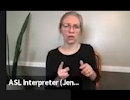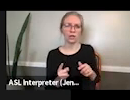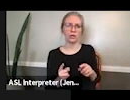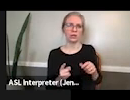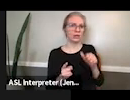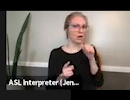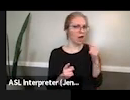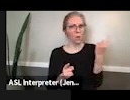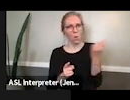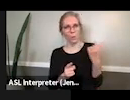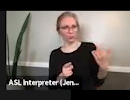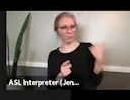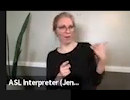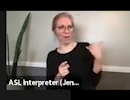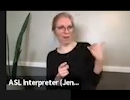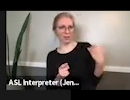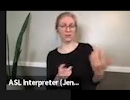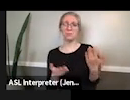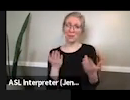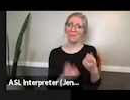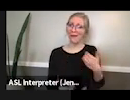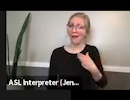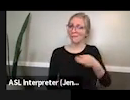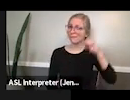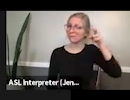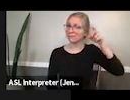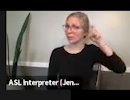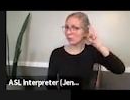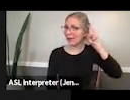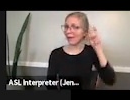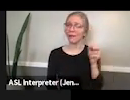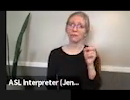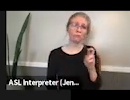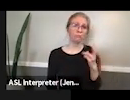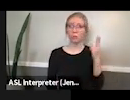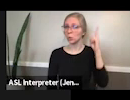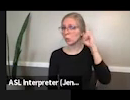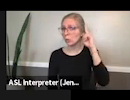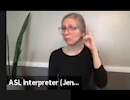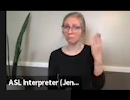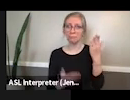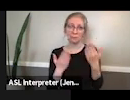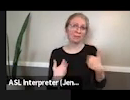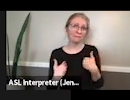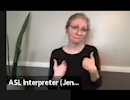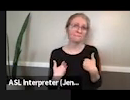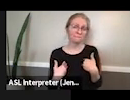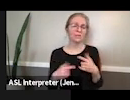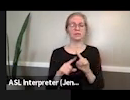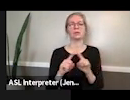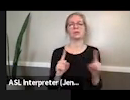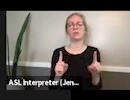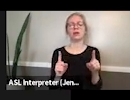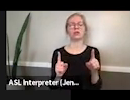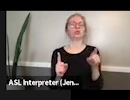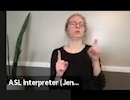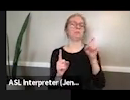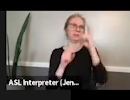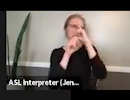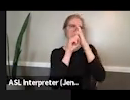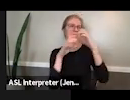Maybe they have a hearing aid, maybe they have a cochlear, but we need to think about access all the